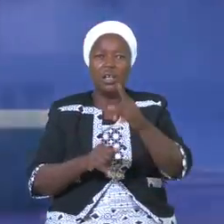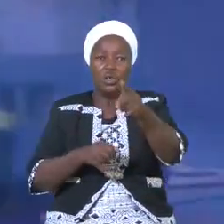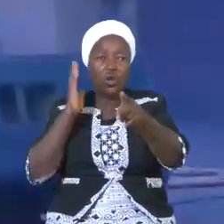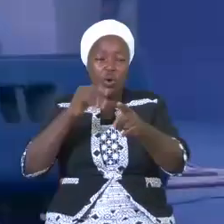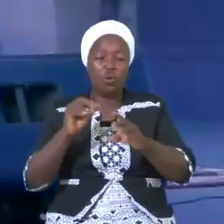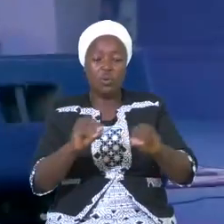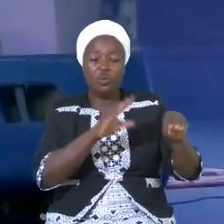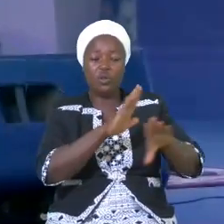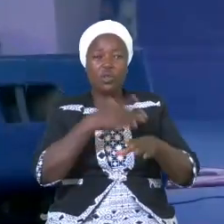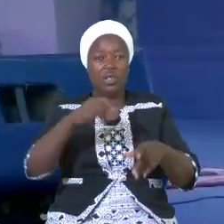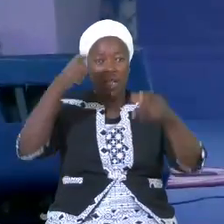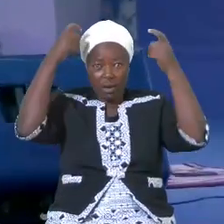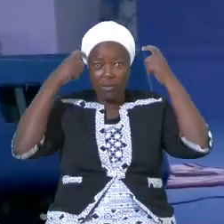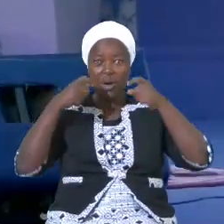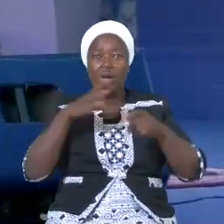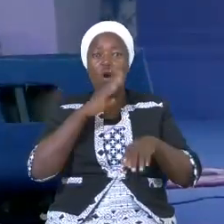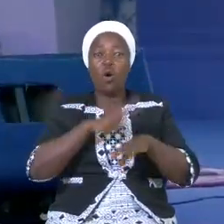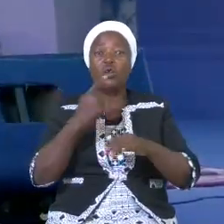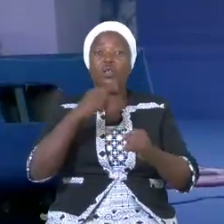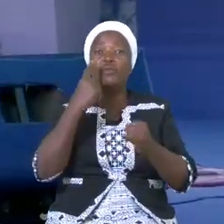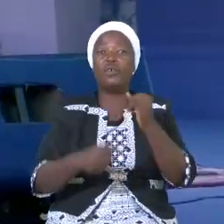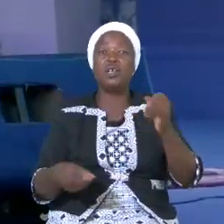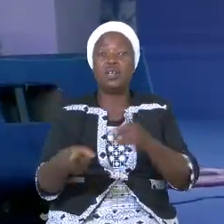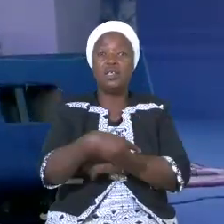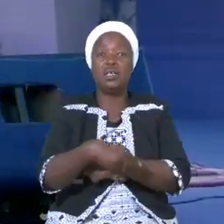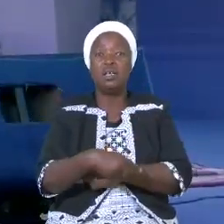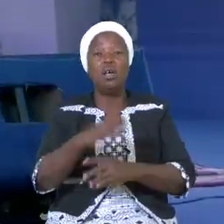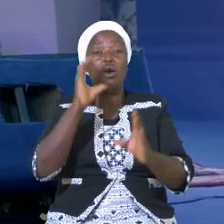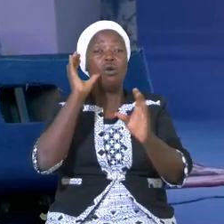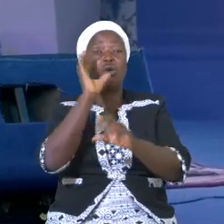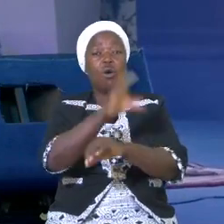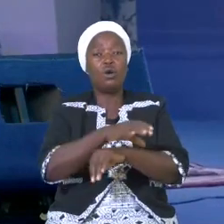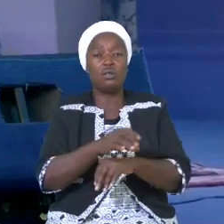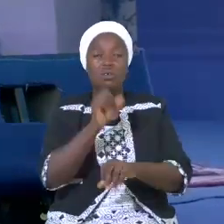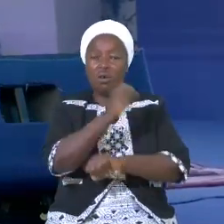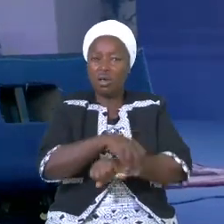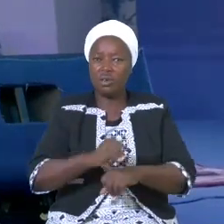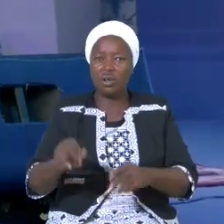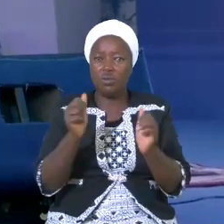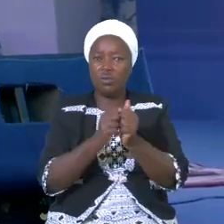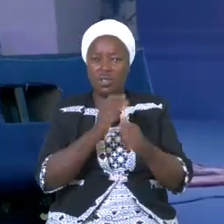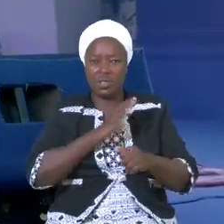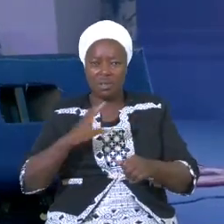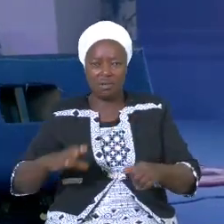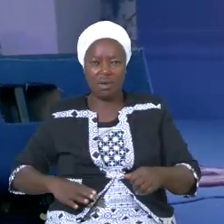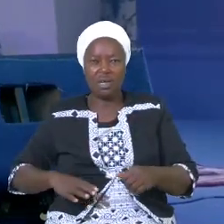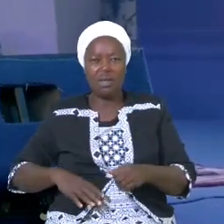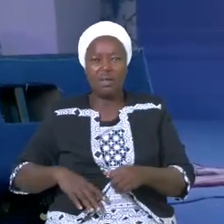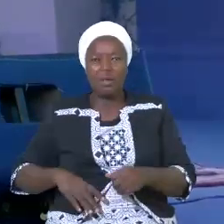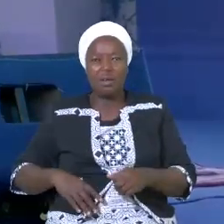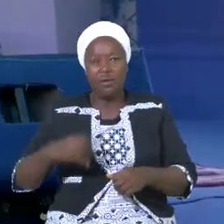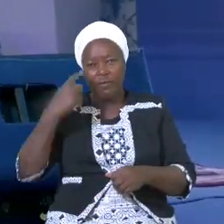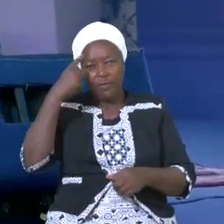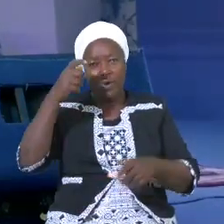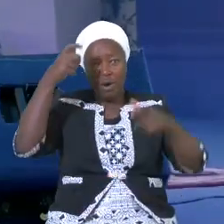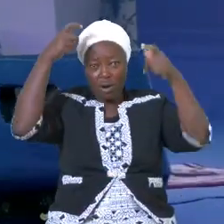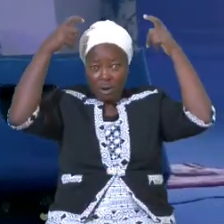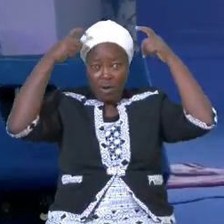crown on the final the concrete what christ for crowning